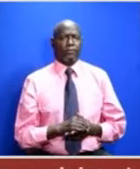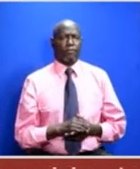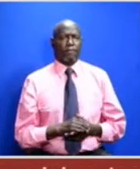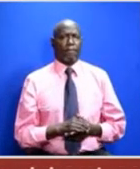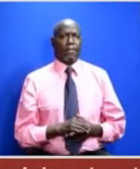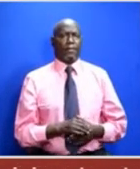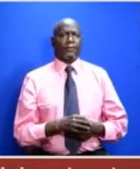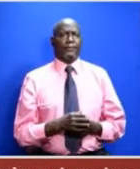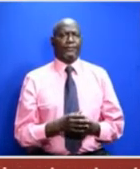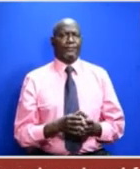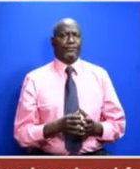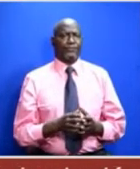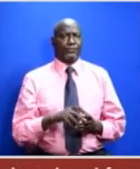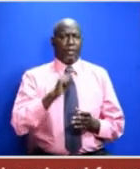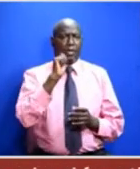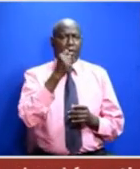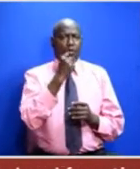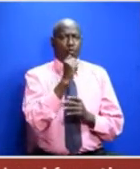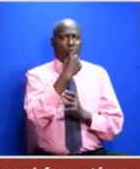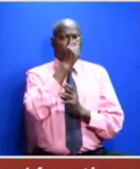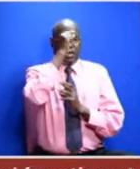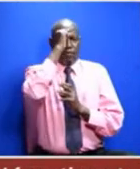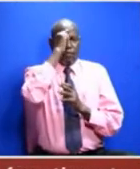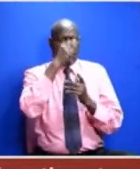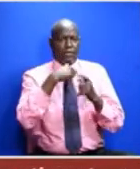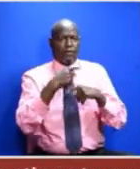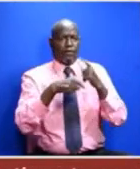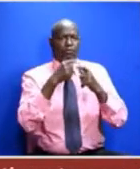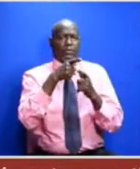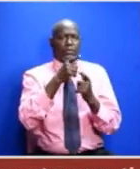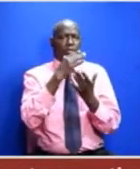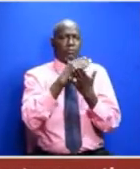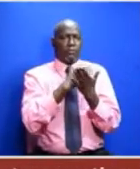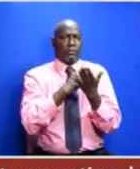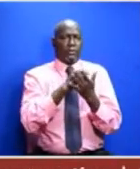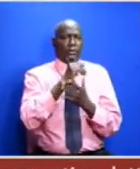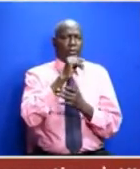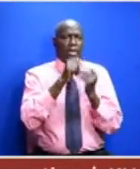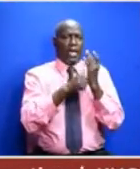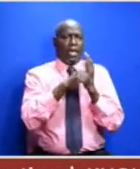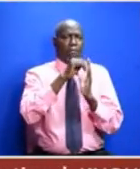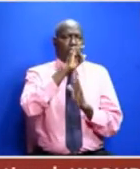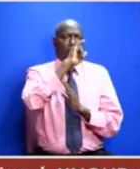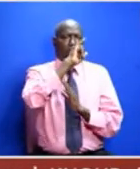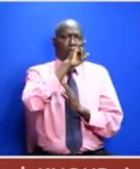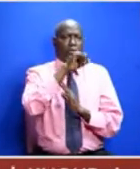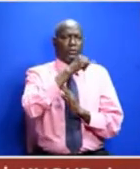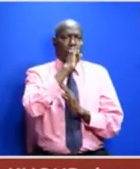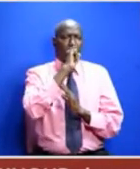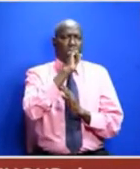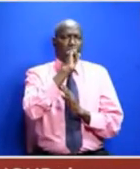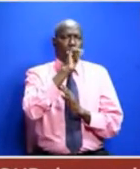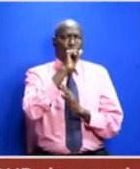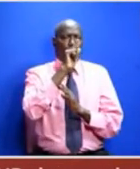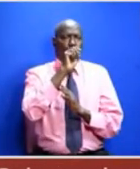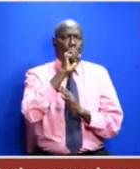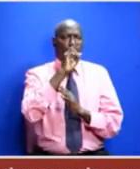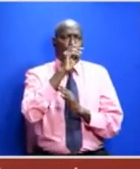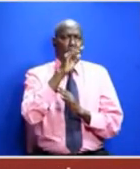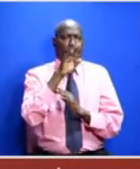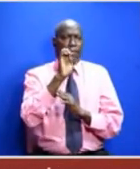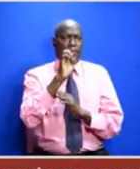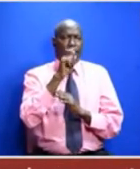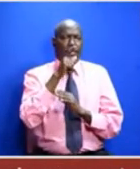The Kenya Kwanza government has developed this program called Jitume, whose objective is